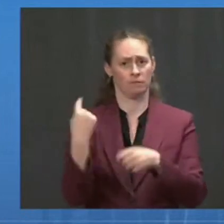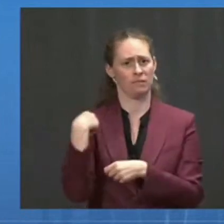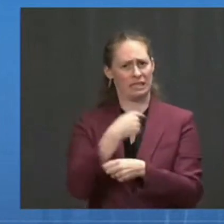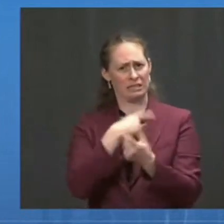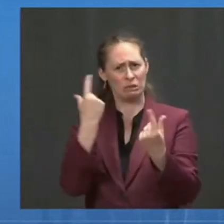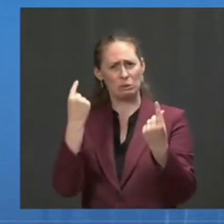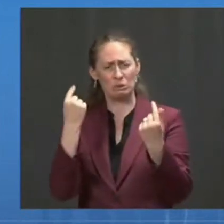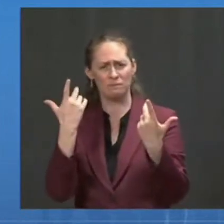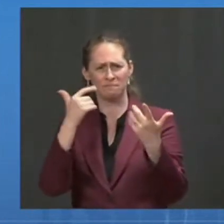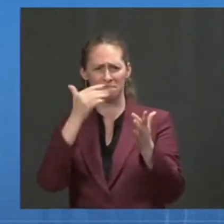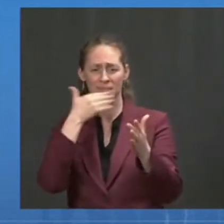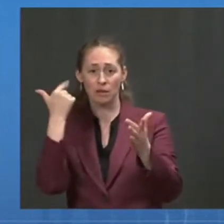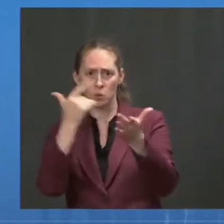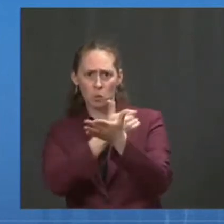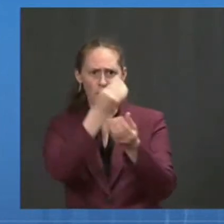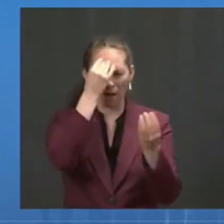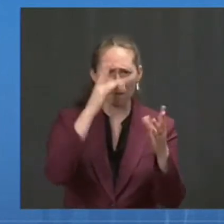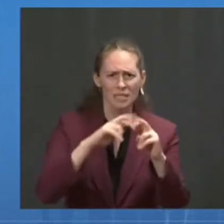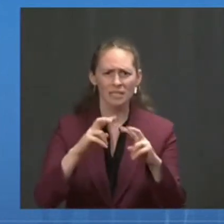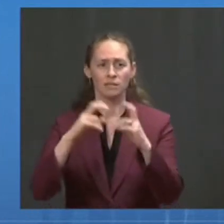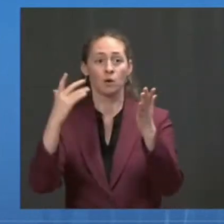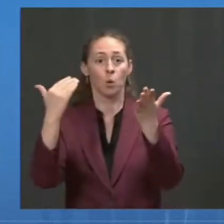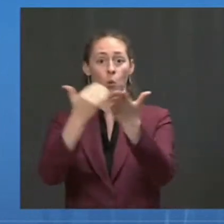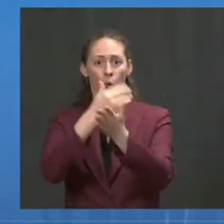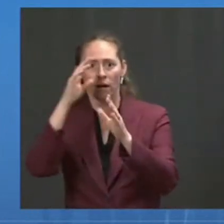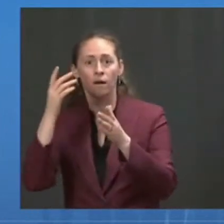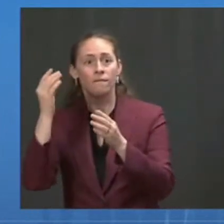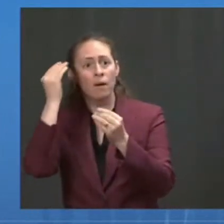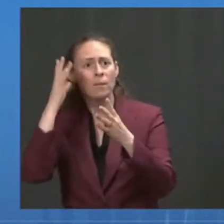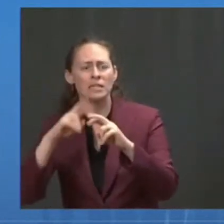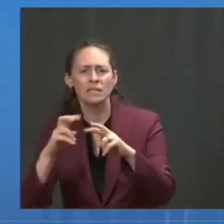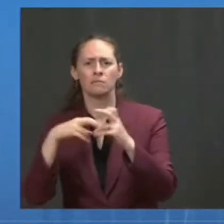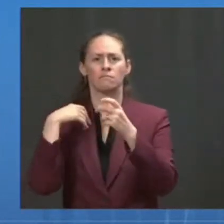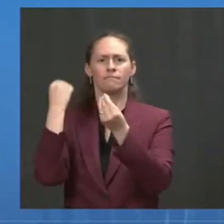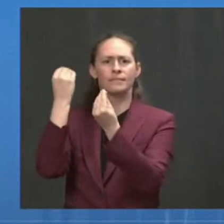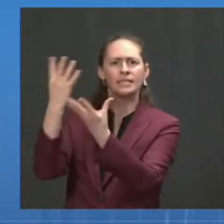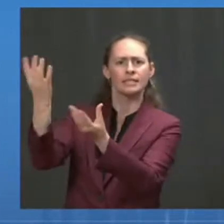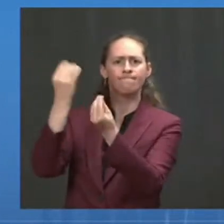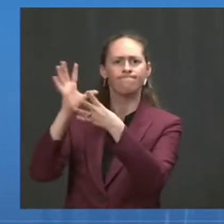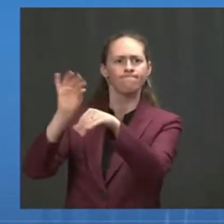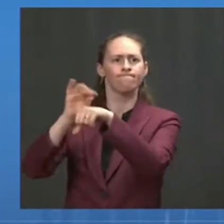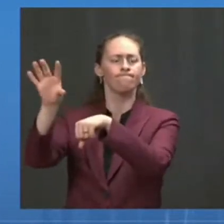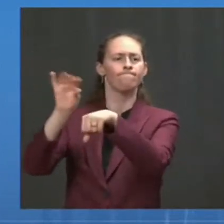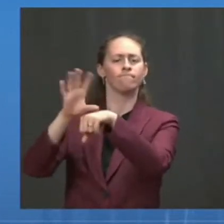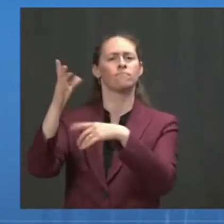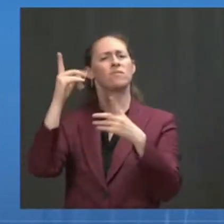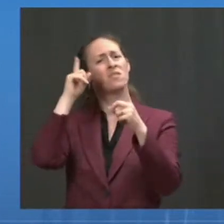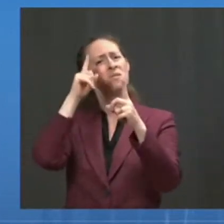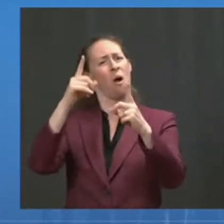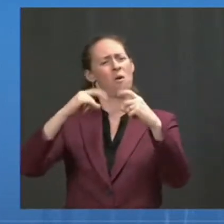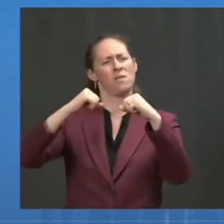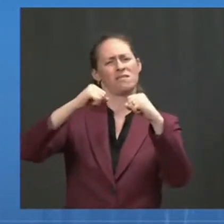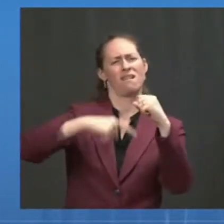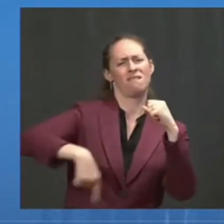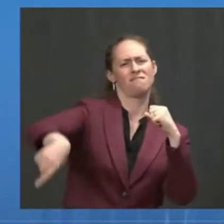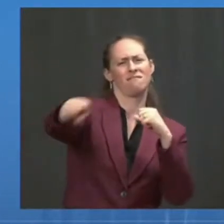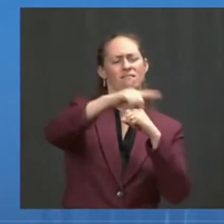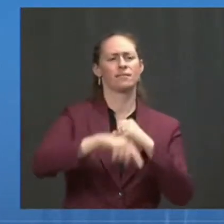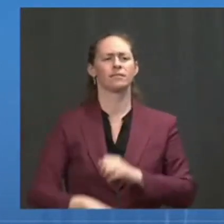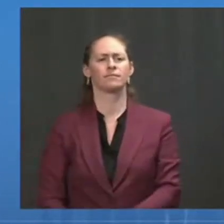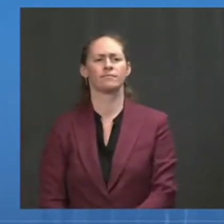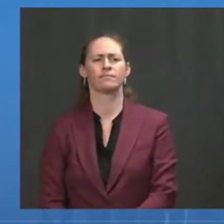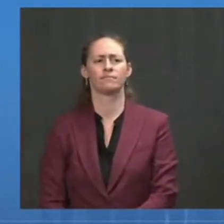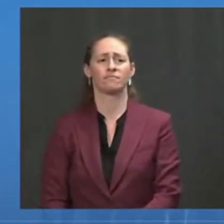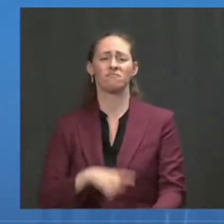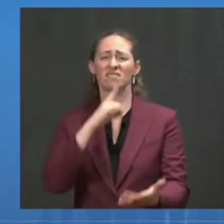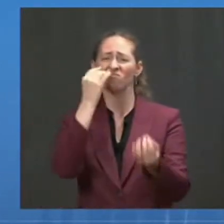the recommendations most appropriate to protect Americans. We know our vaccines are safe and effective, and if you have not gotten a